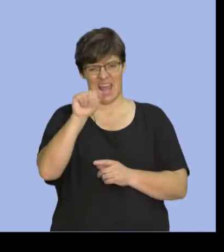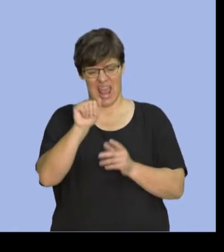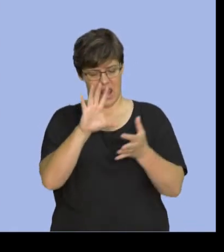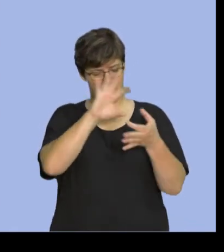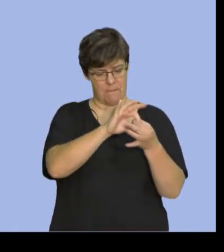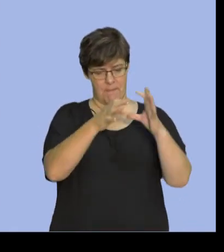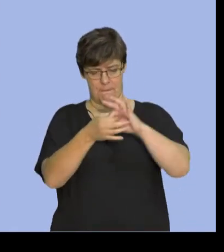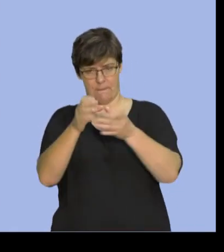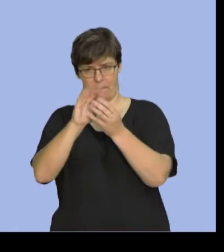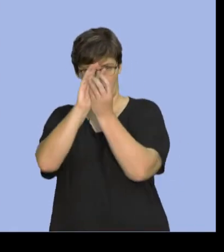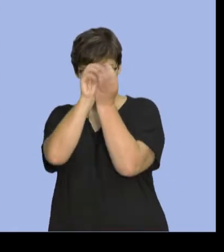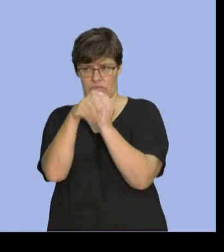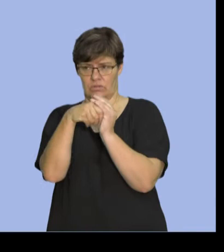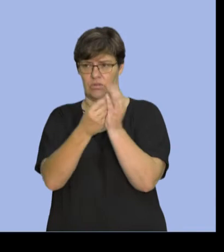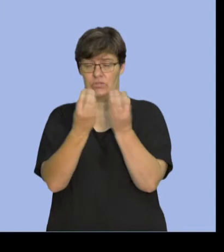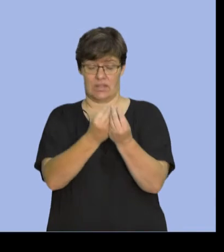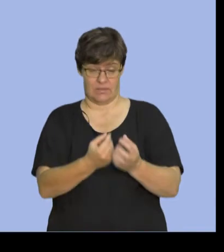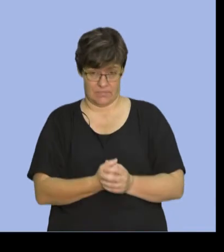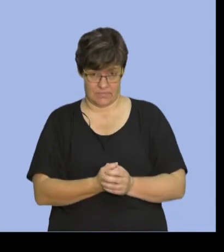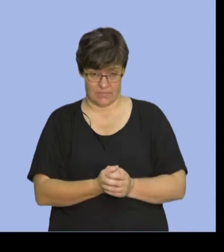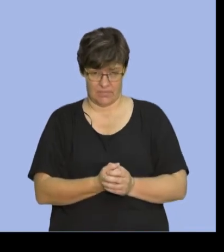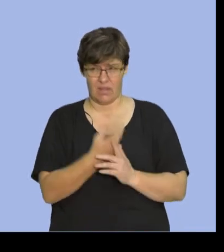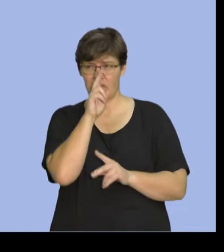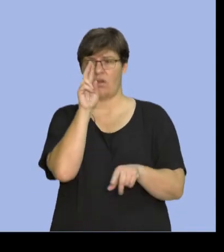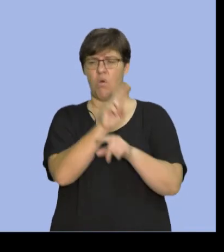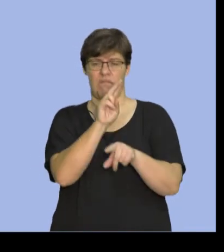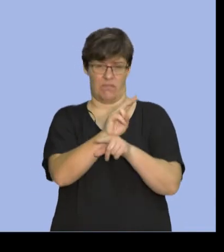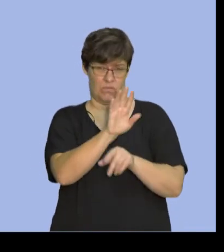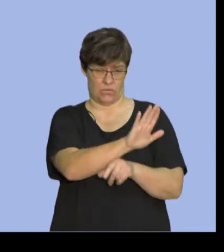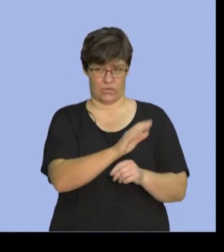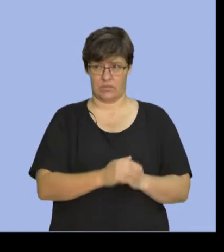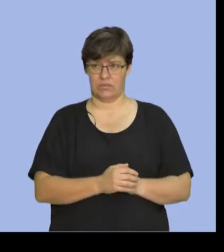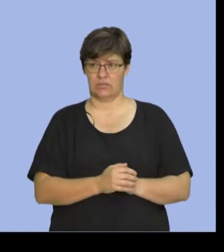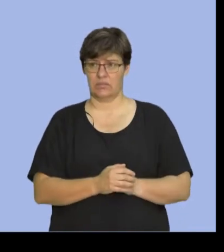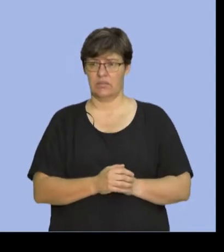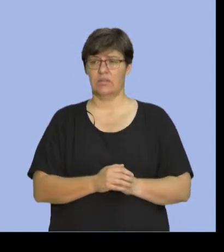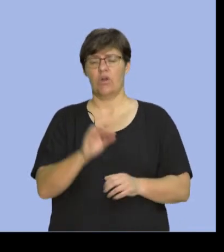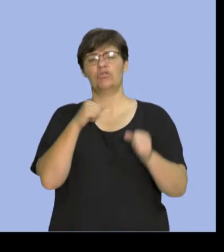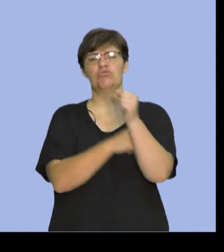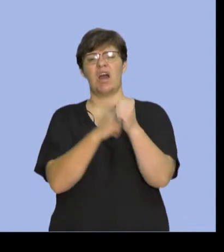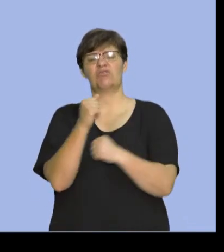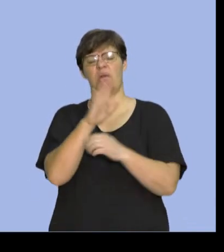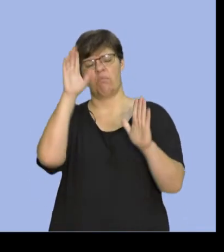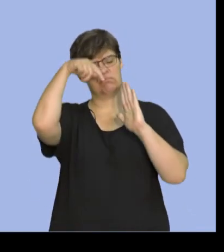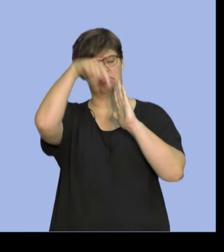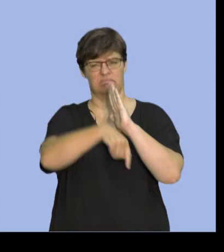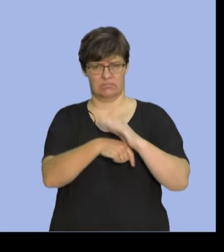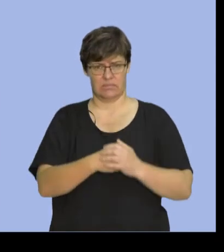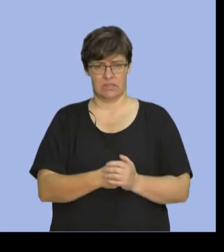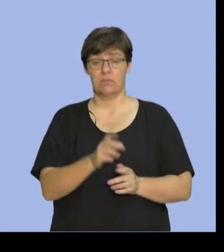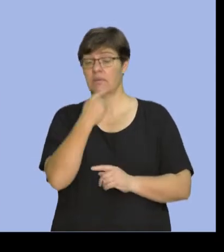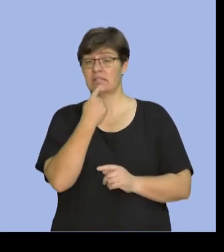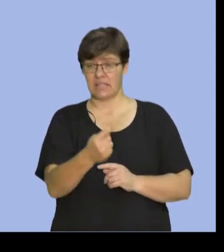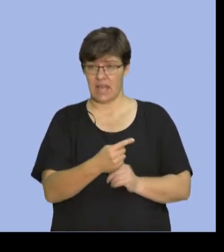together. So that's the overview of the nucleus. Let's try and understand the structure in a bit more detail. So as I mentioned,